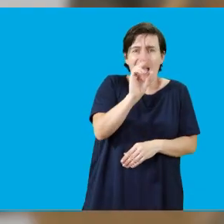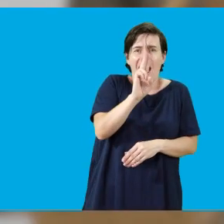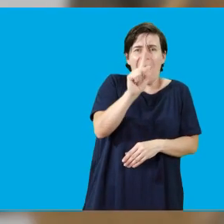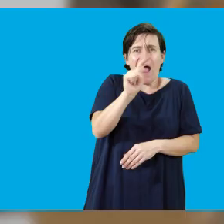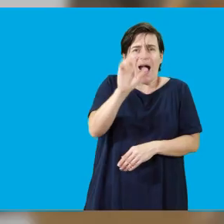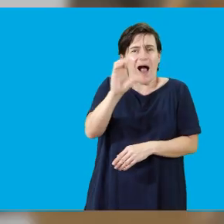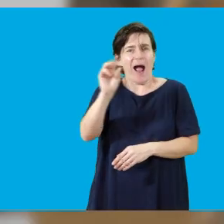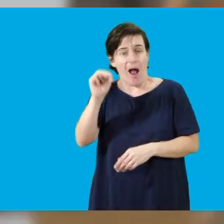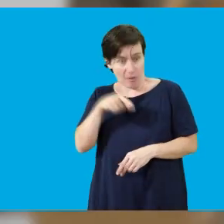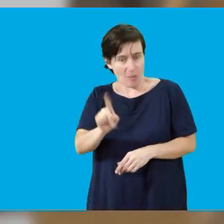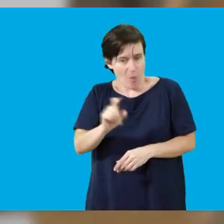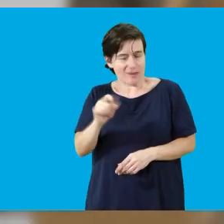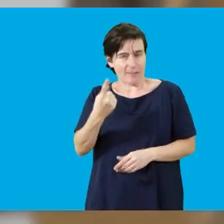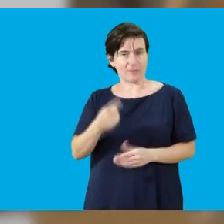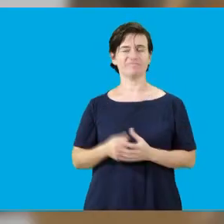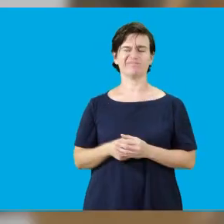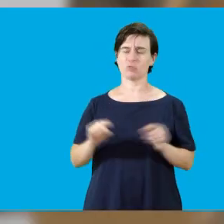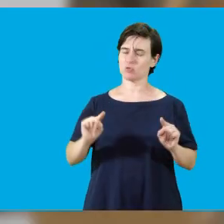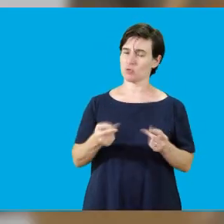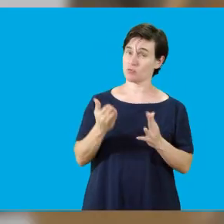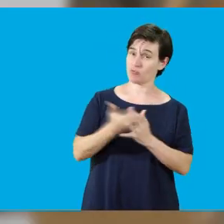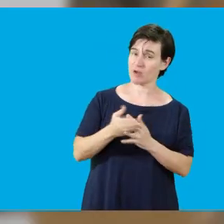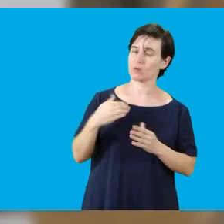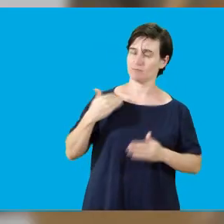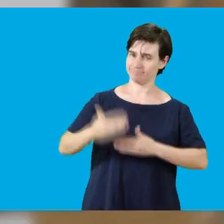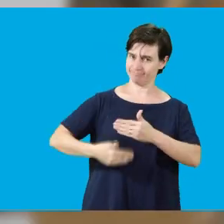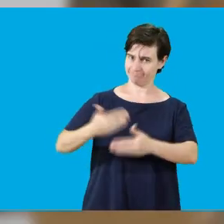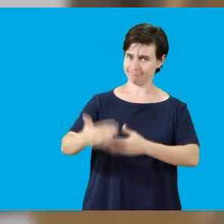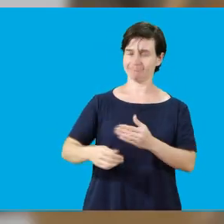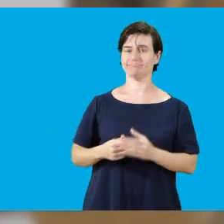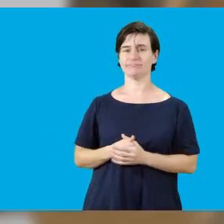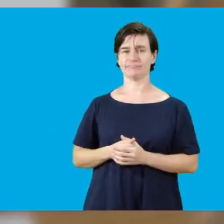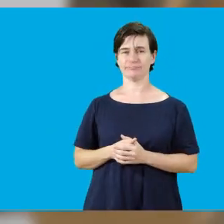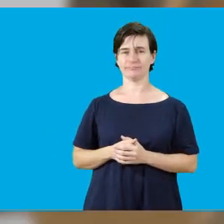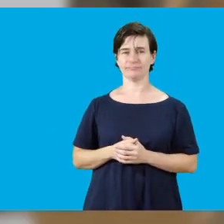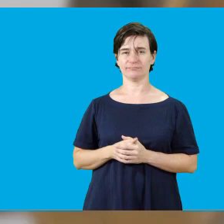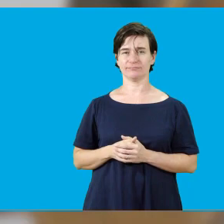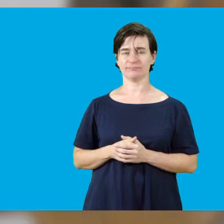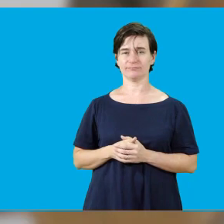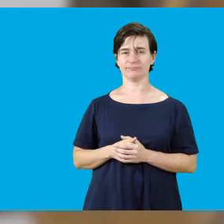is the result for that activity. Let's take a quick break and then we'll continue afterwards.